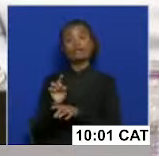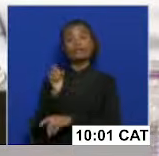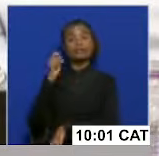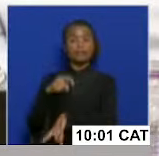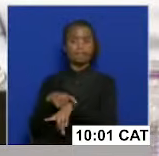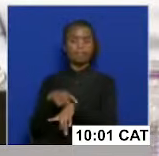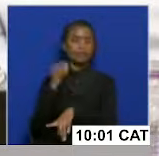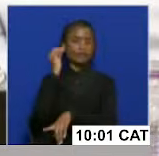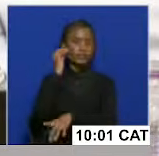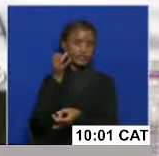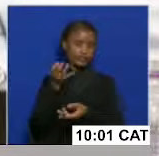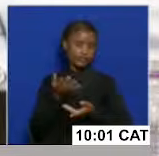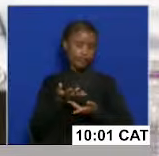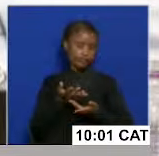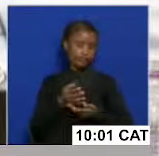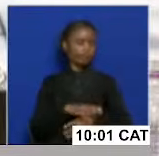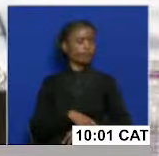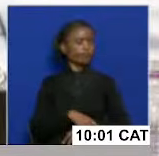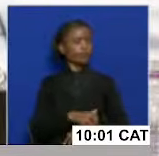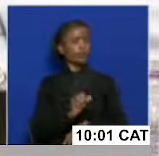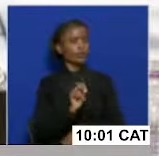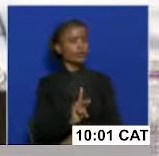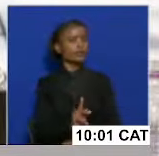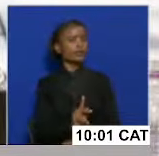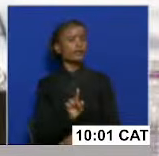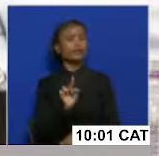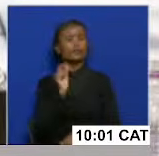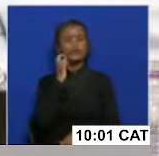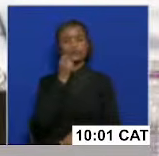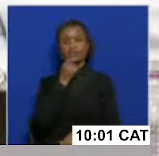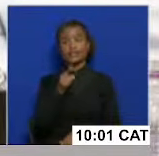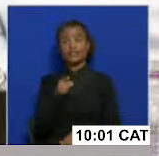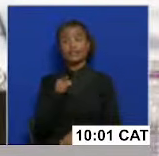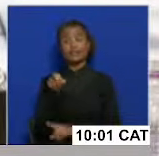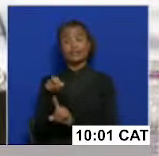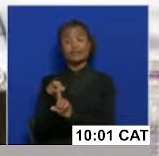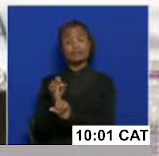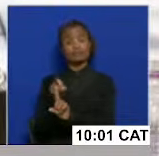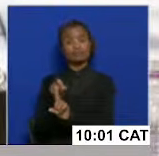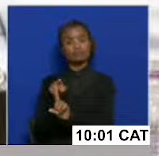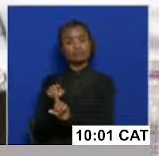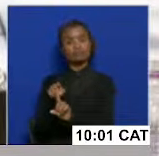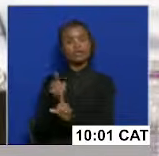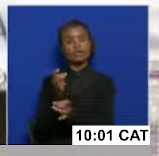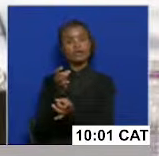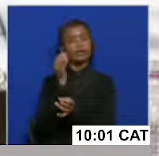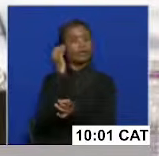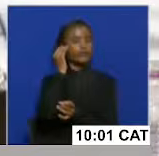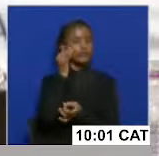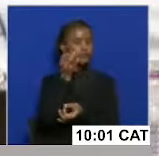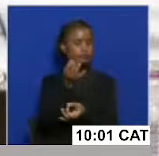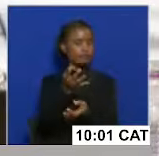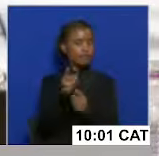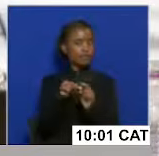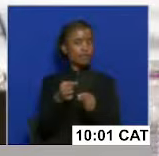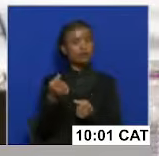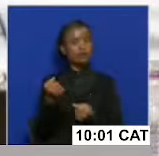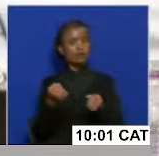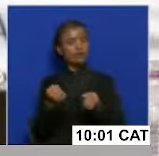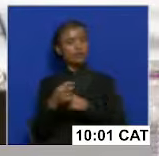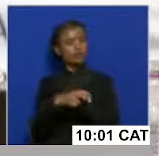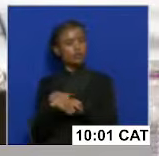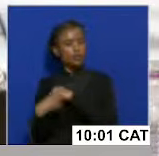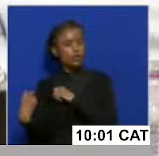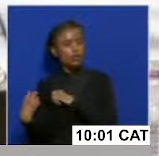this individual would give you information about a stolen car or information about a potential